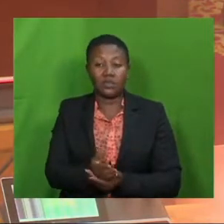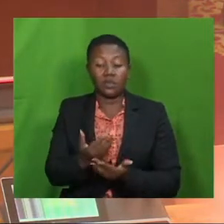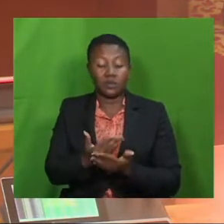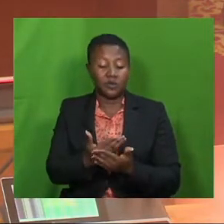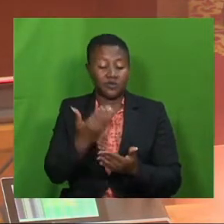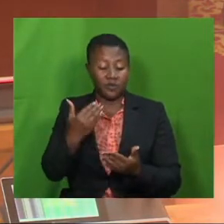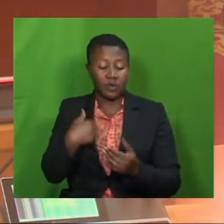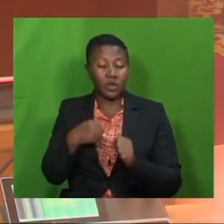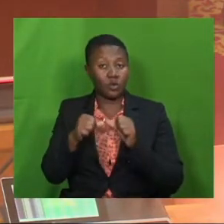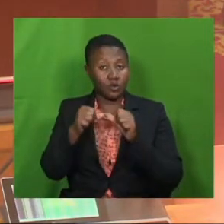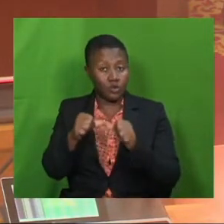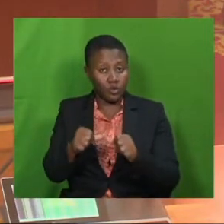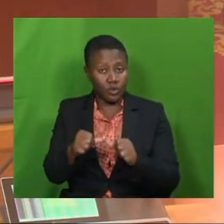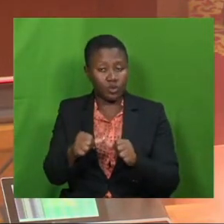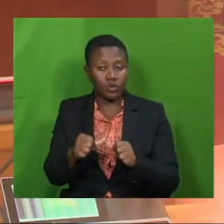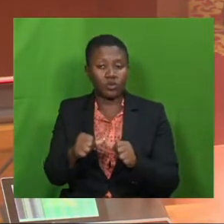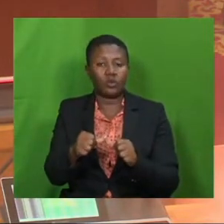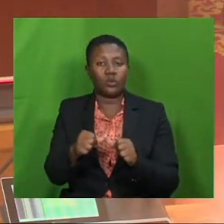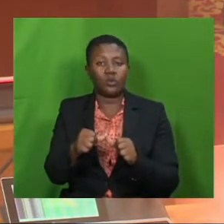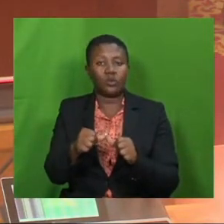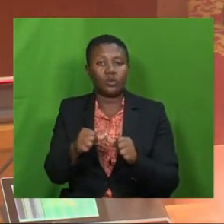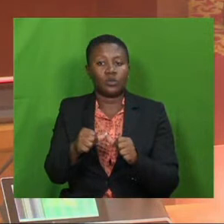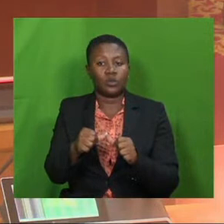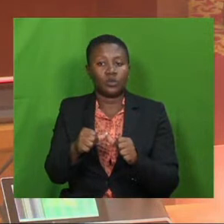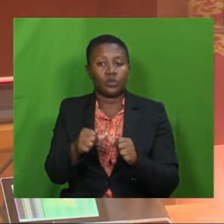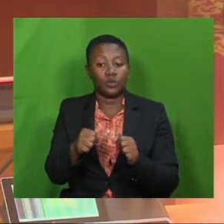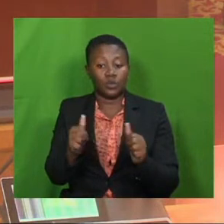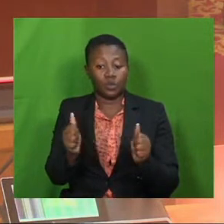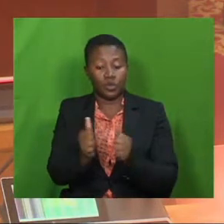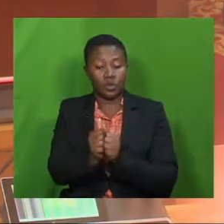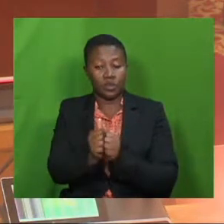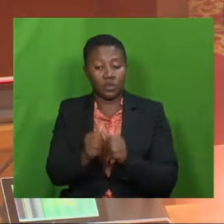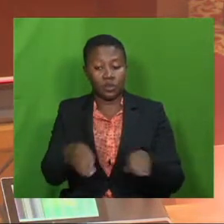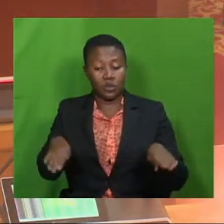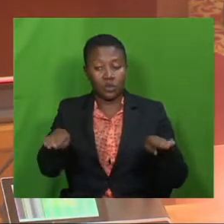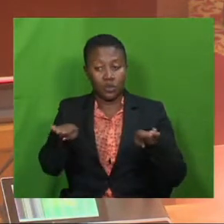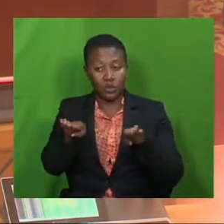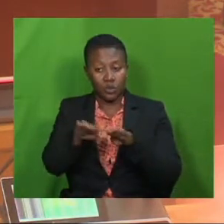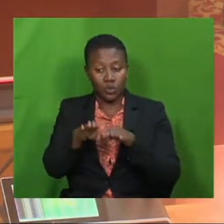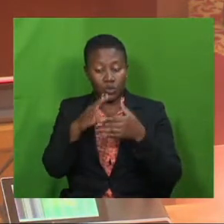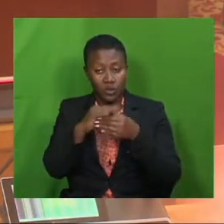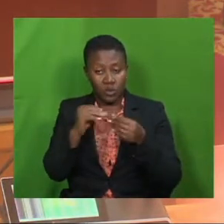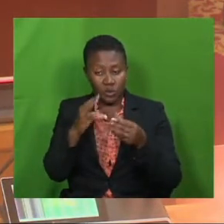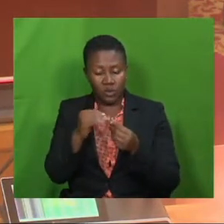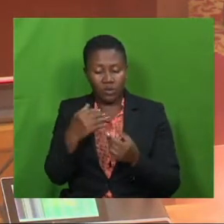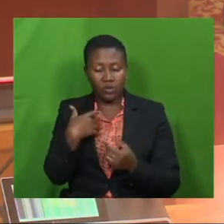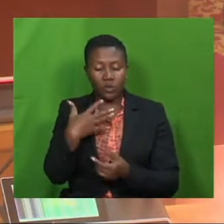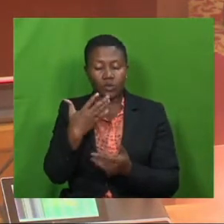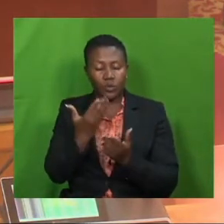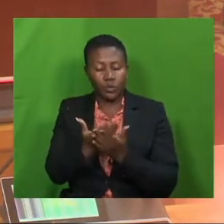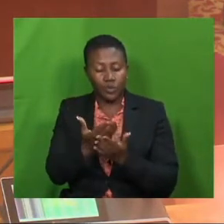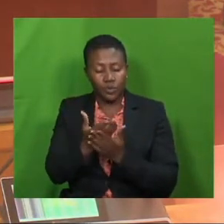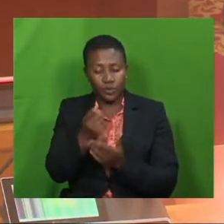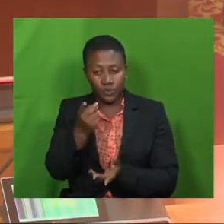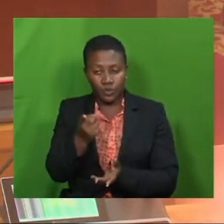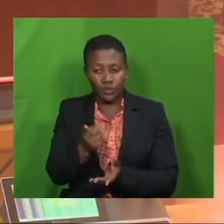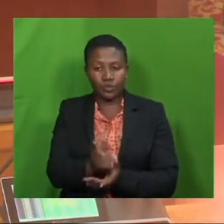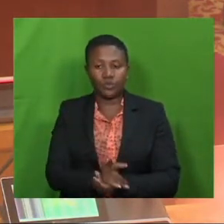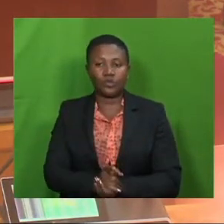proceed with the closing remarks, may I, with your leave,